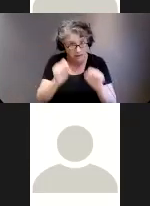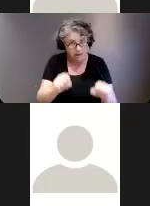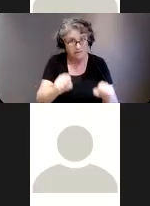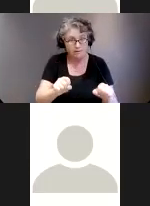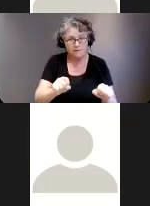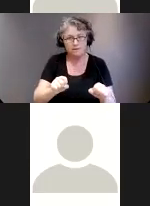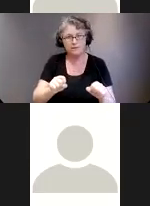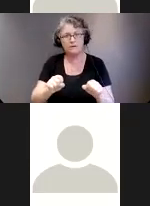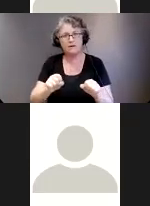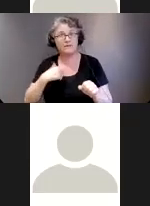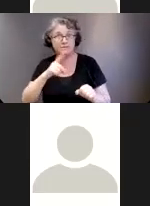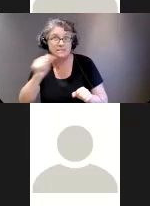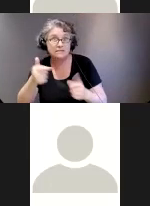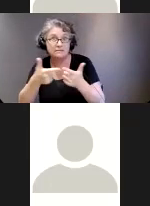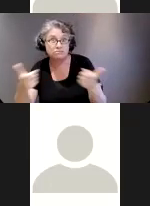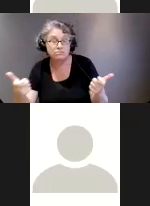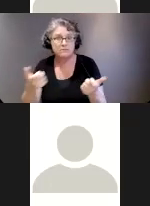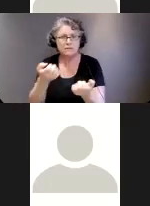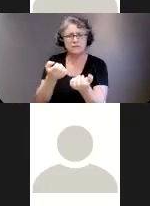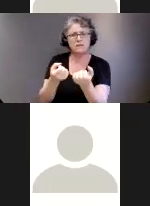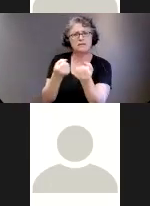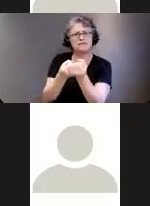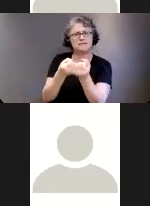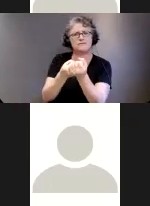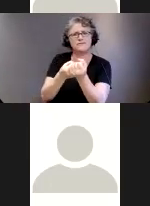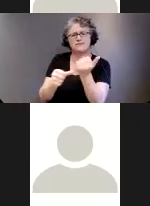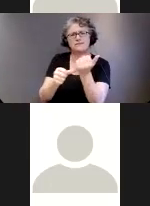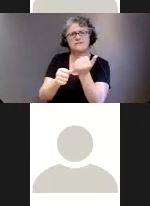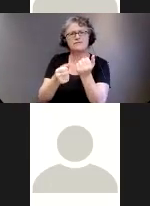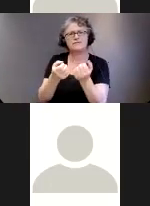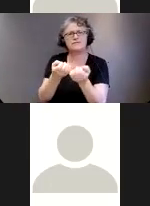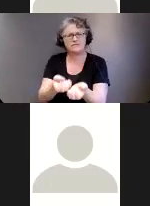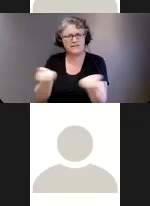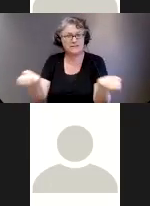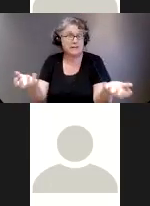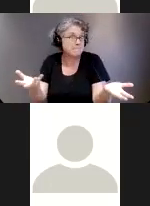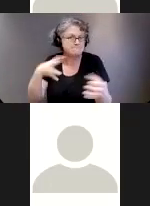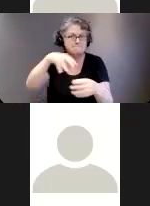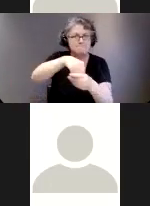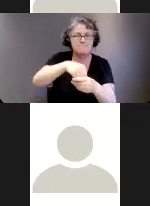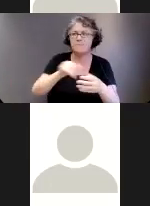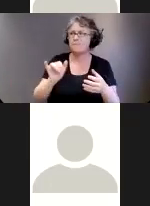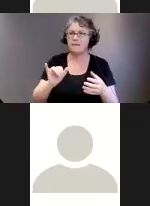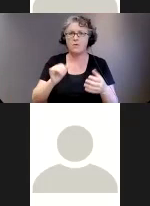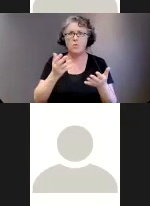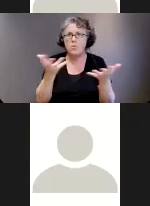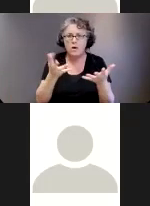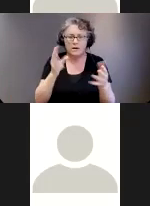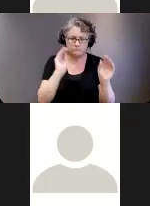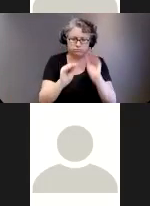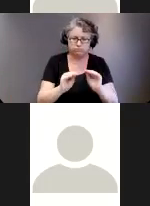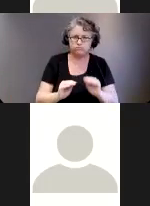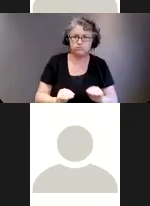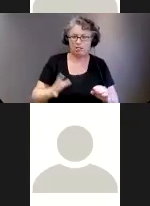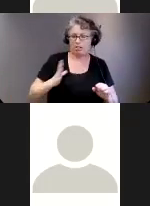where including information about, for example, in a safety plan, about things to put together in